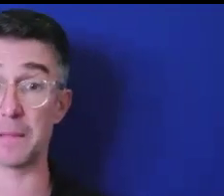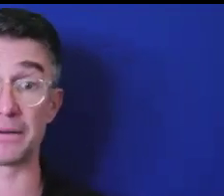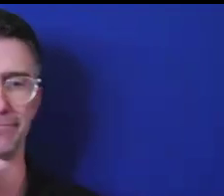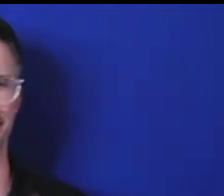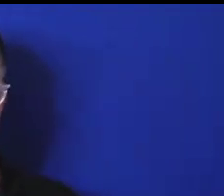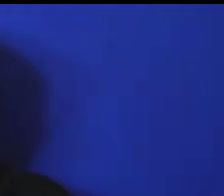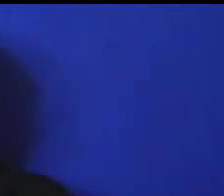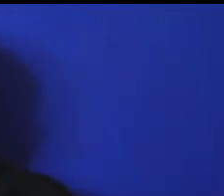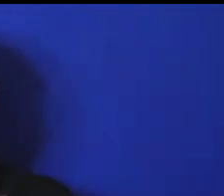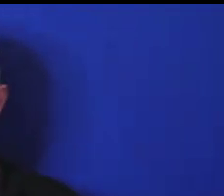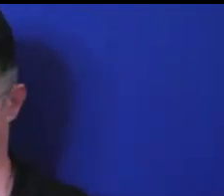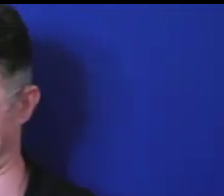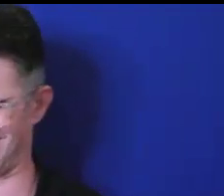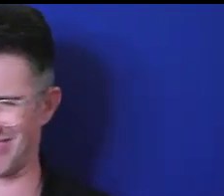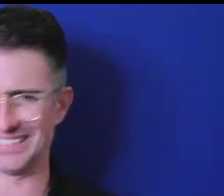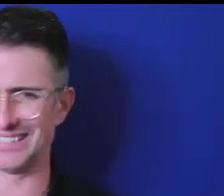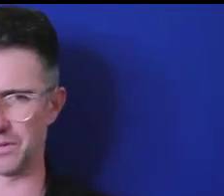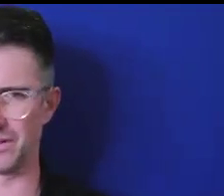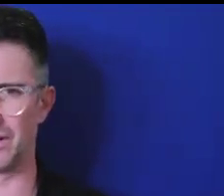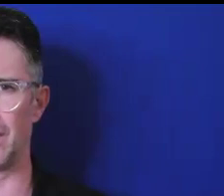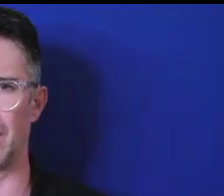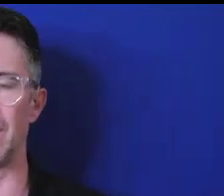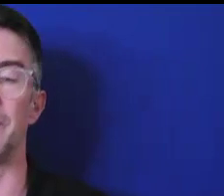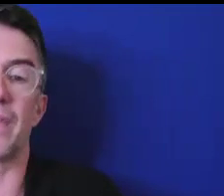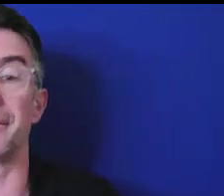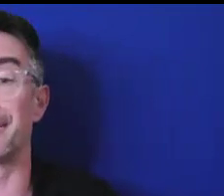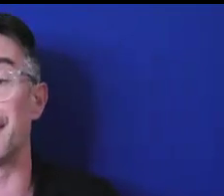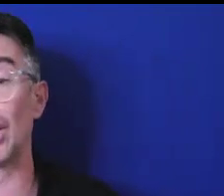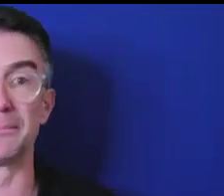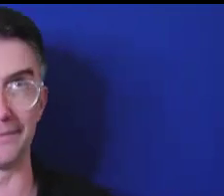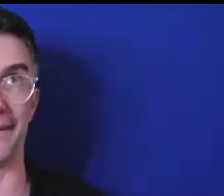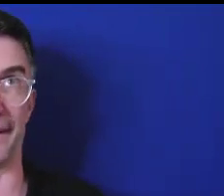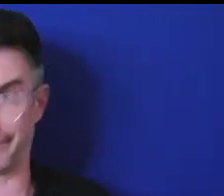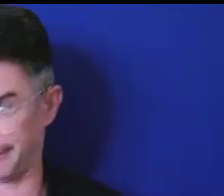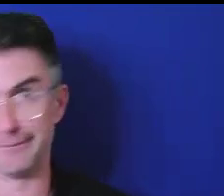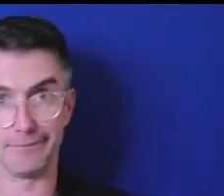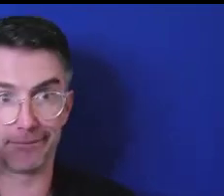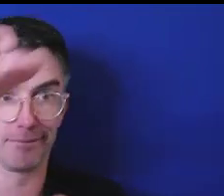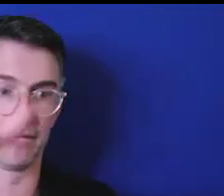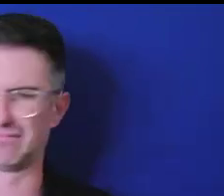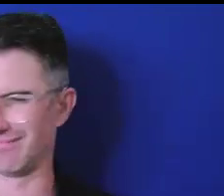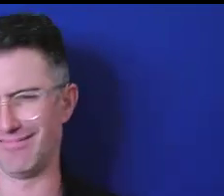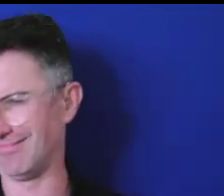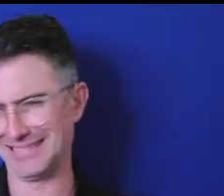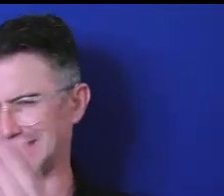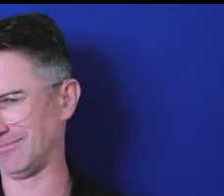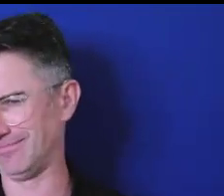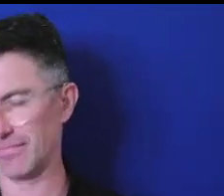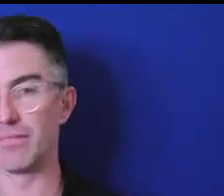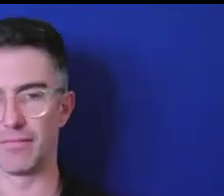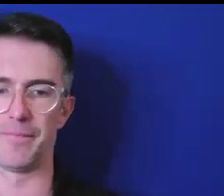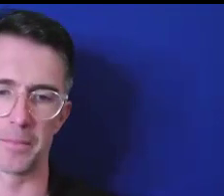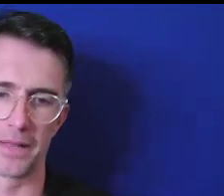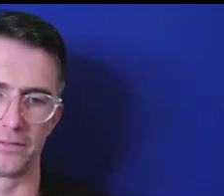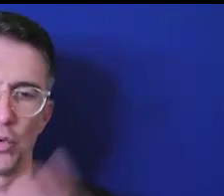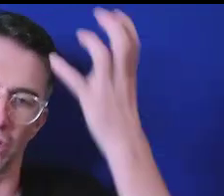But Rwanda also has moved to a system when doctors are not the entry point. And we believe that